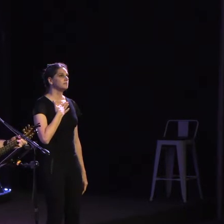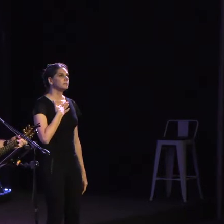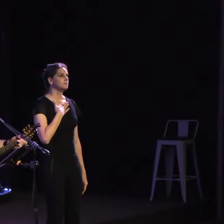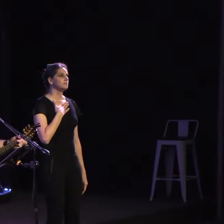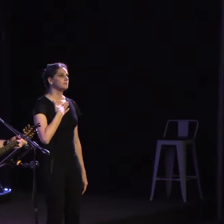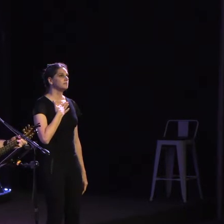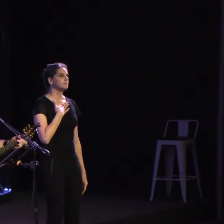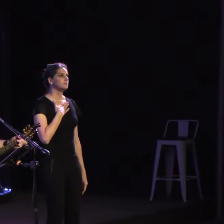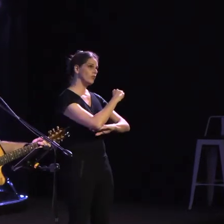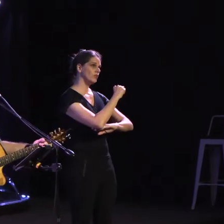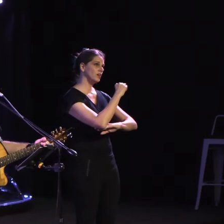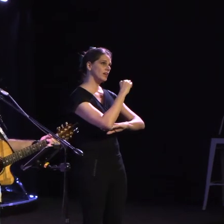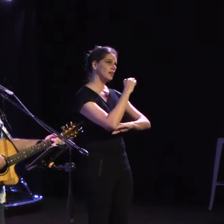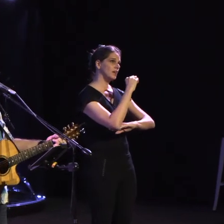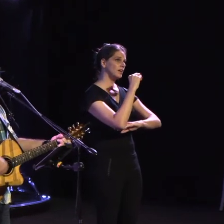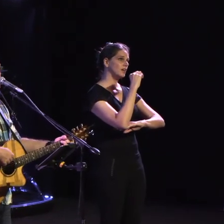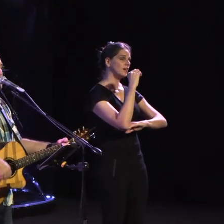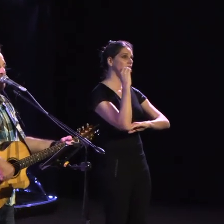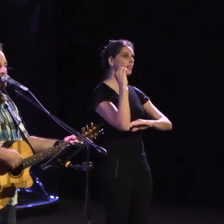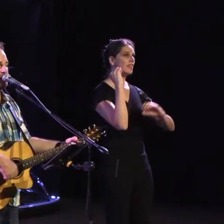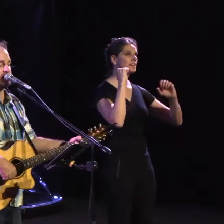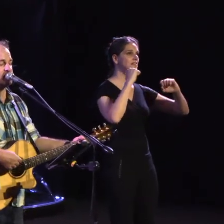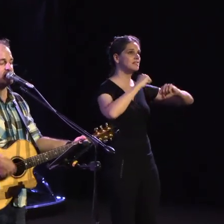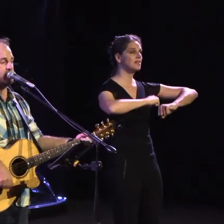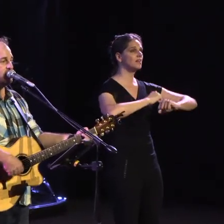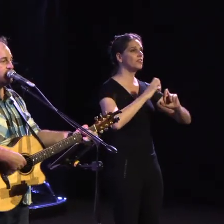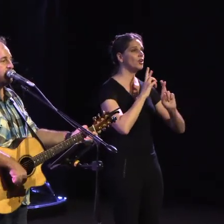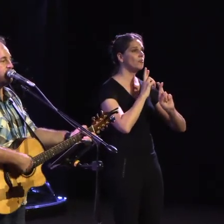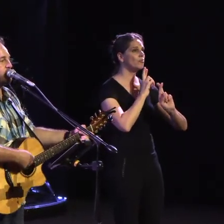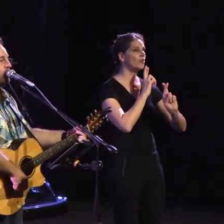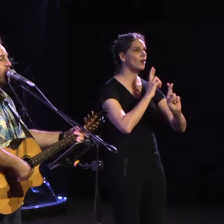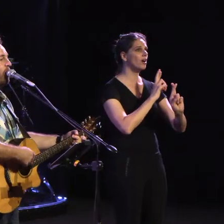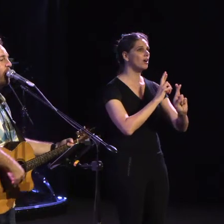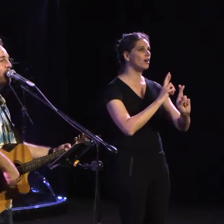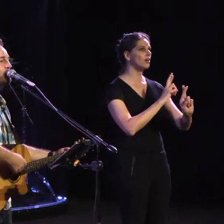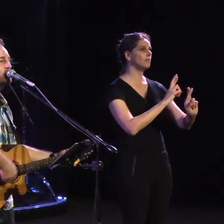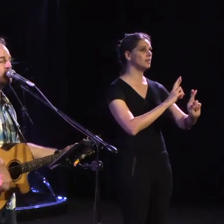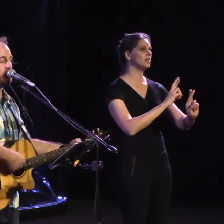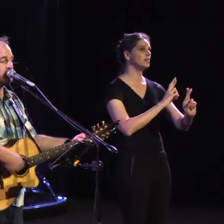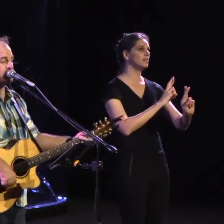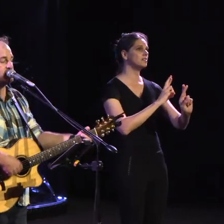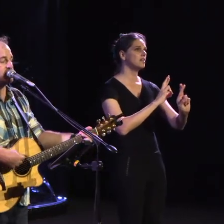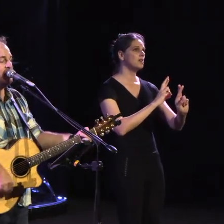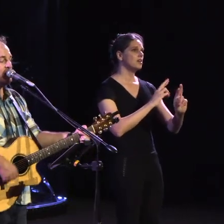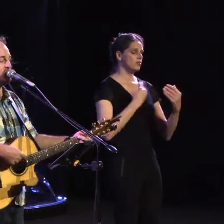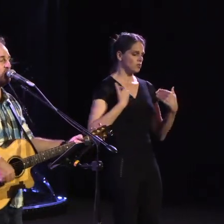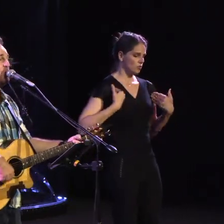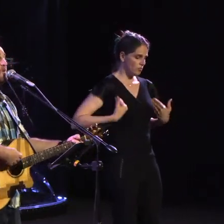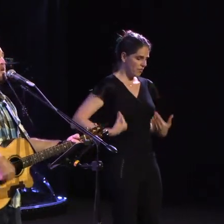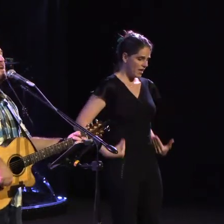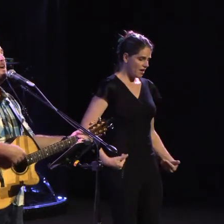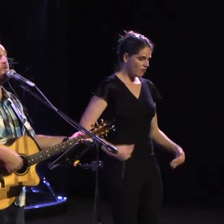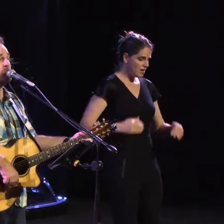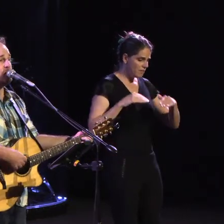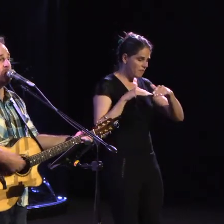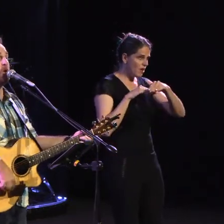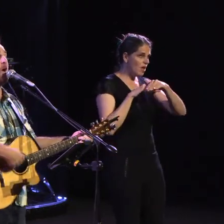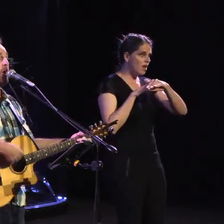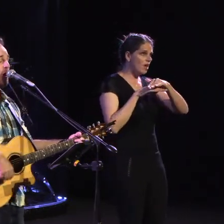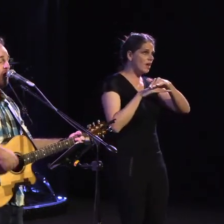Then came the morning that sealed the promise. Your